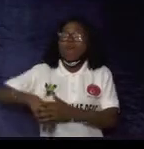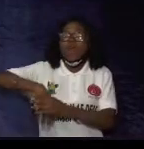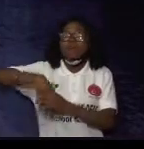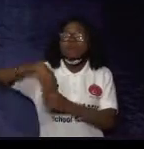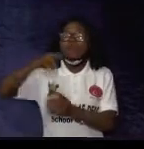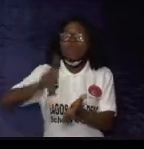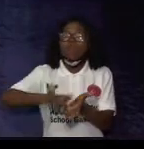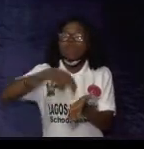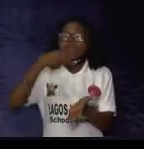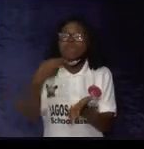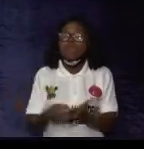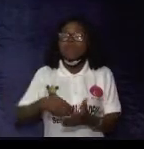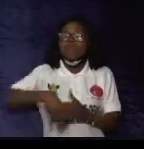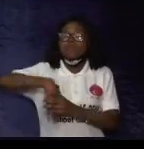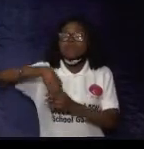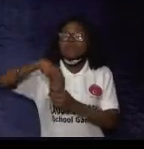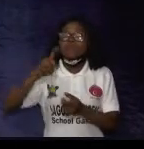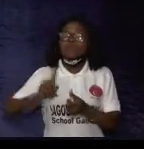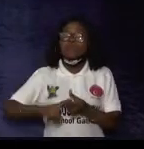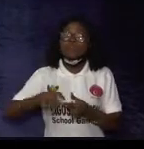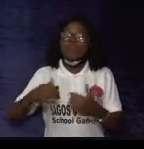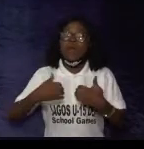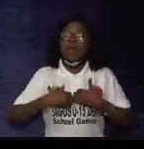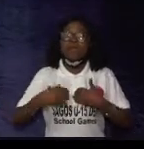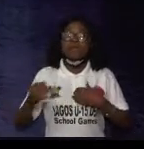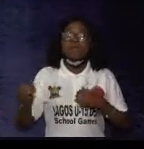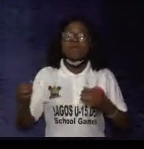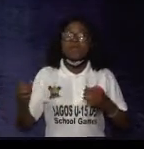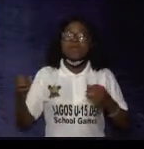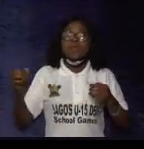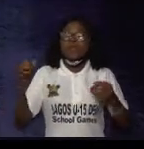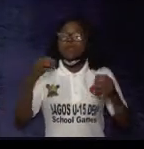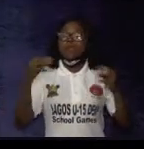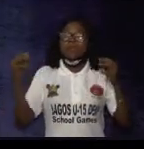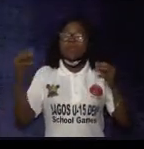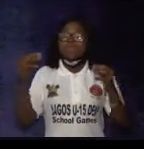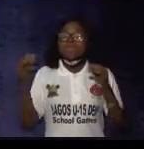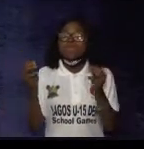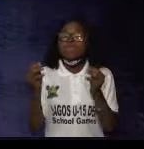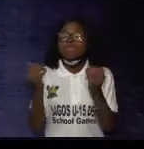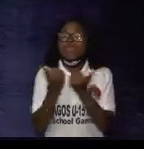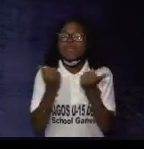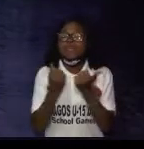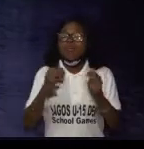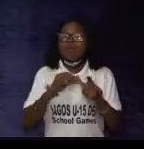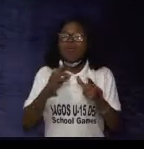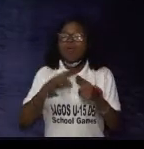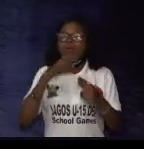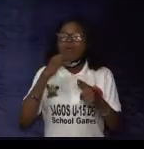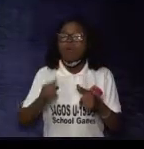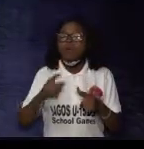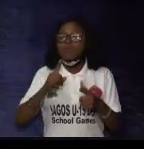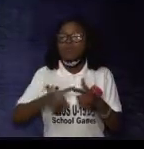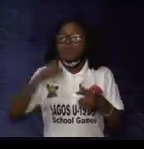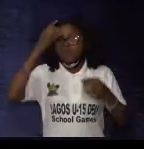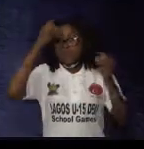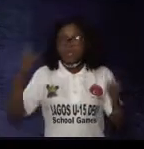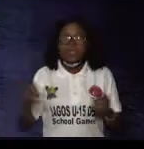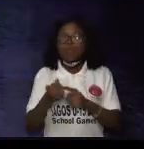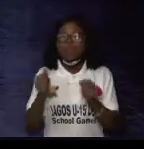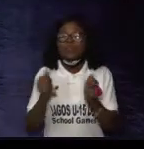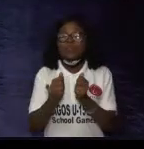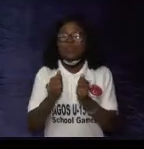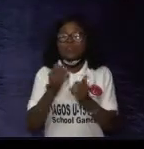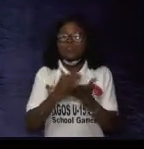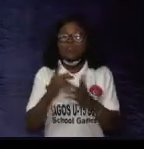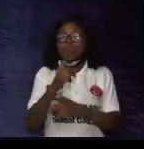Fallout. Fallout. To have a quarrel, a disagreement. You are no longer on friendly